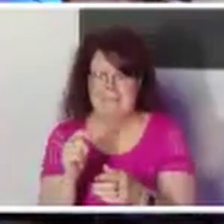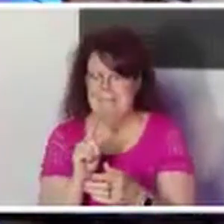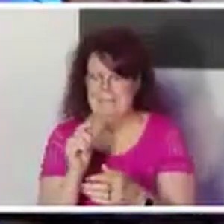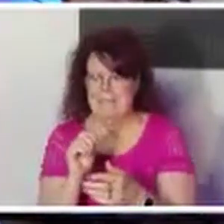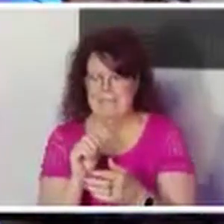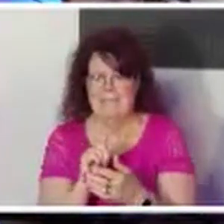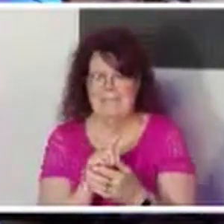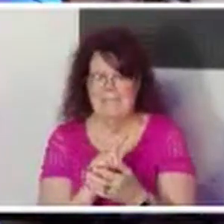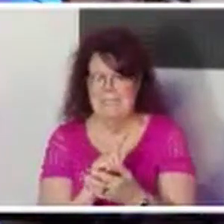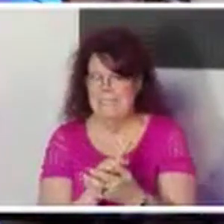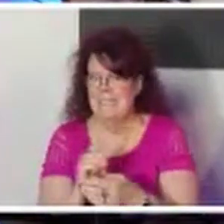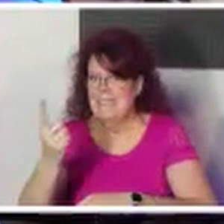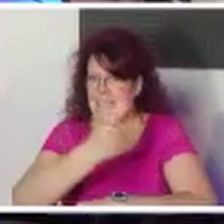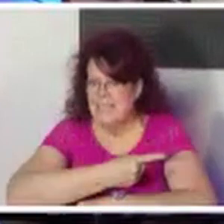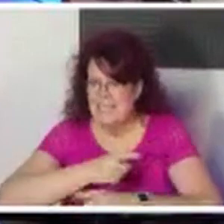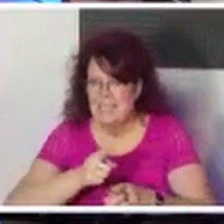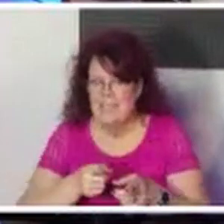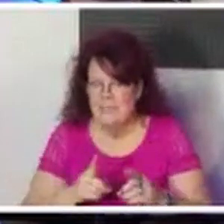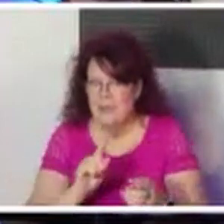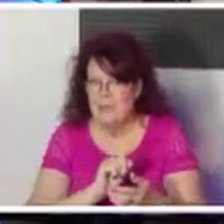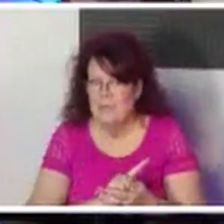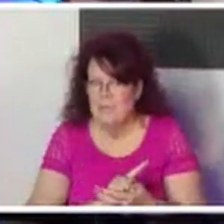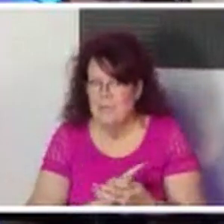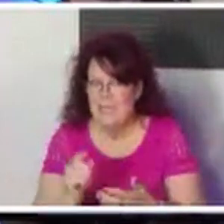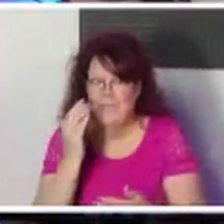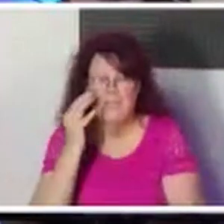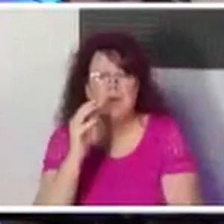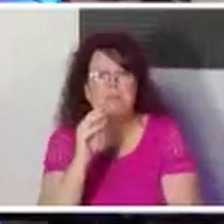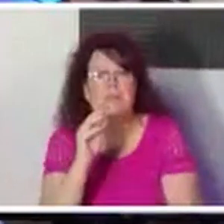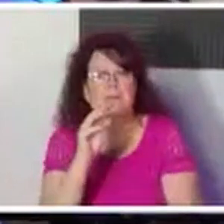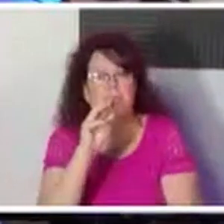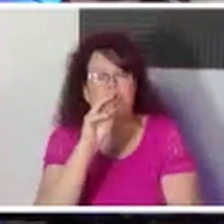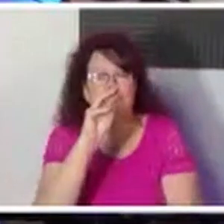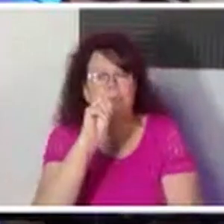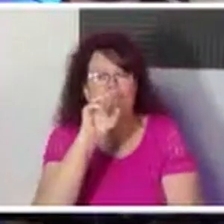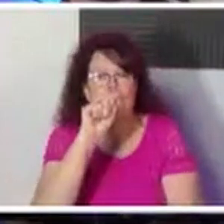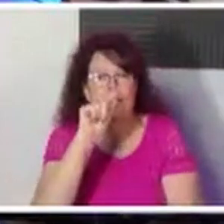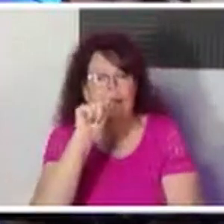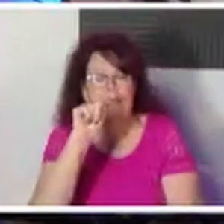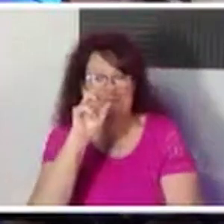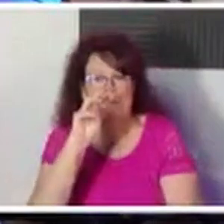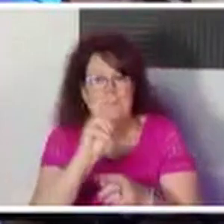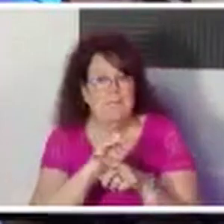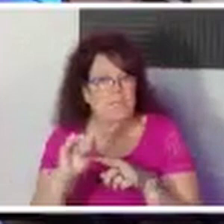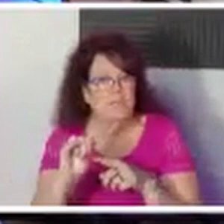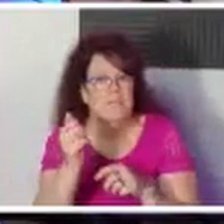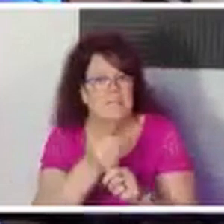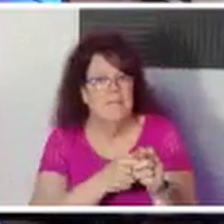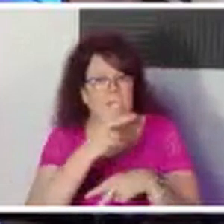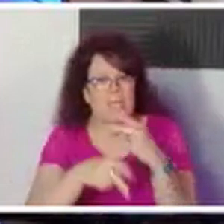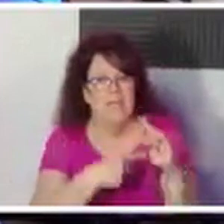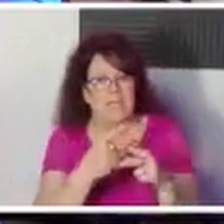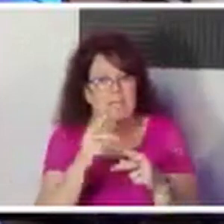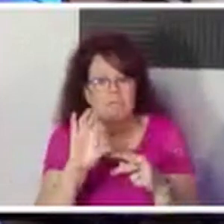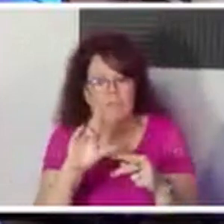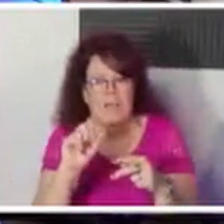the week. Our mat ministry, remember, is now every kind of craft. It is now any kind of crafting. If you have a